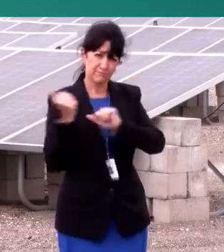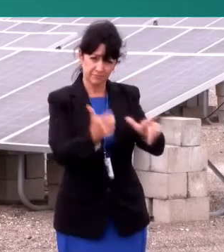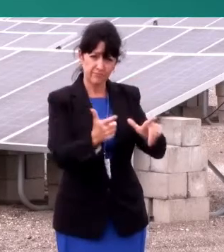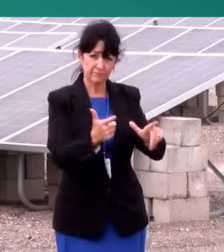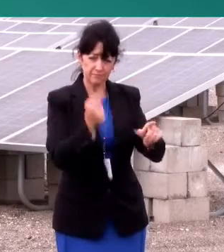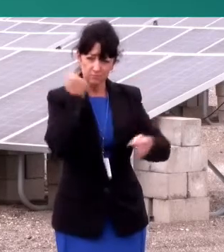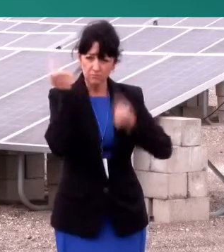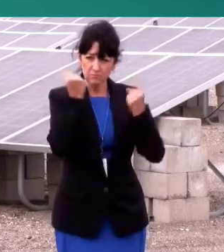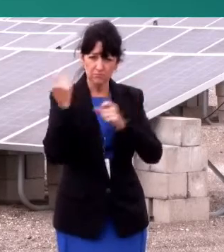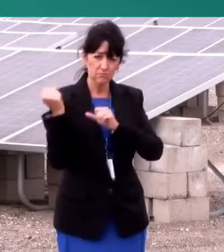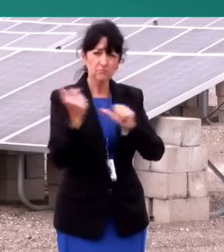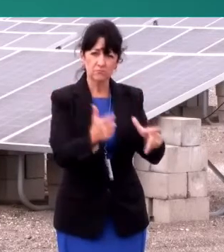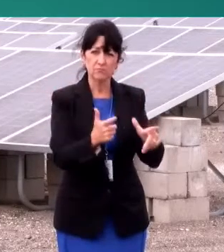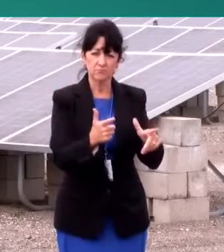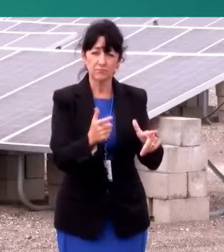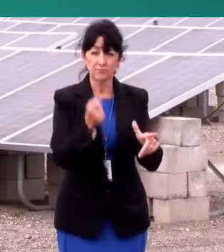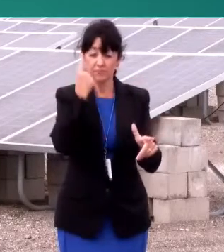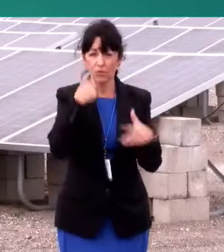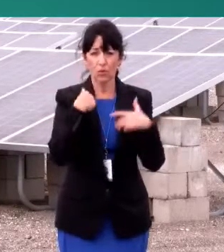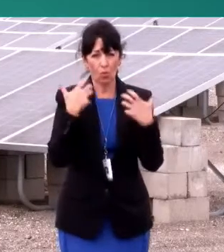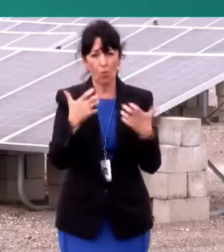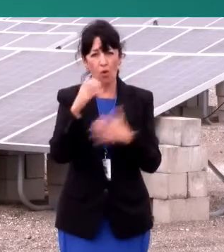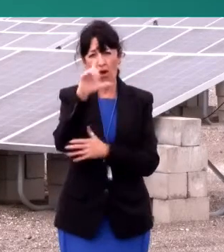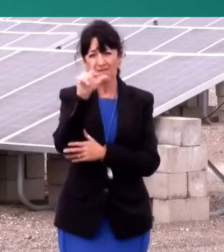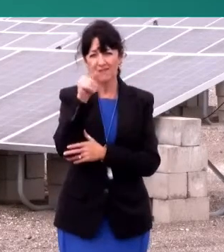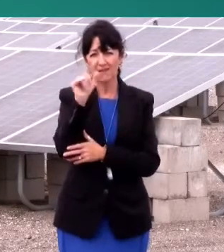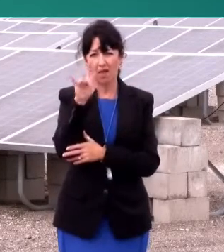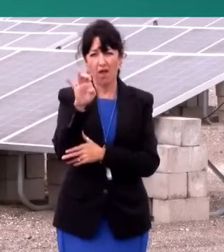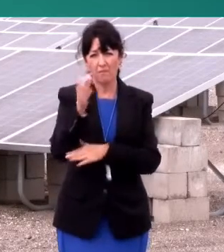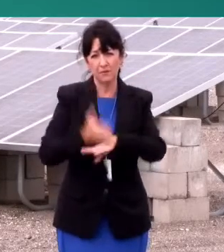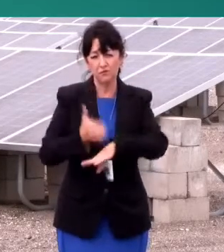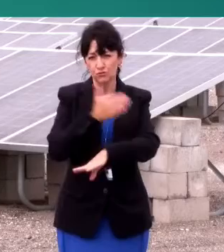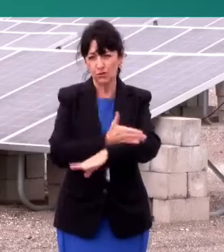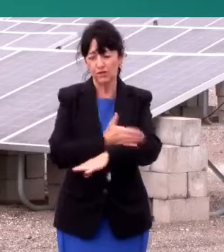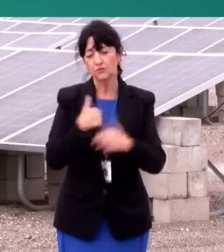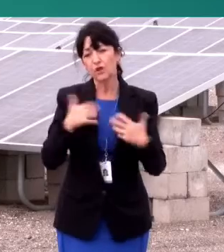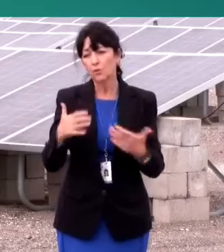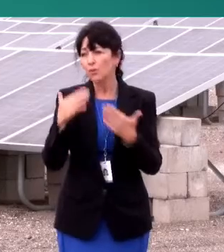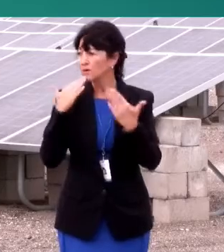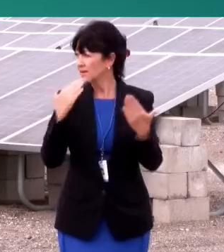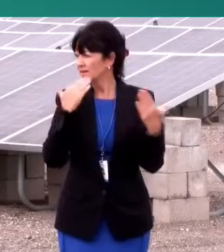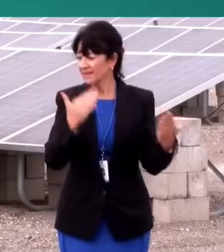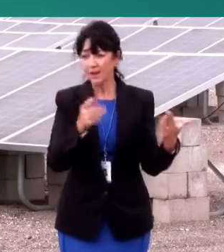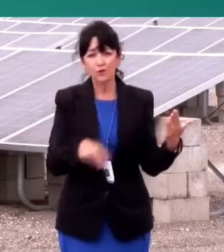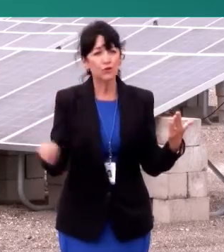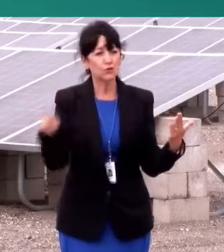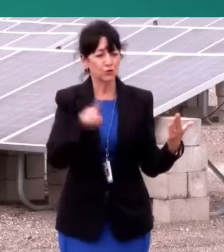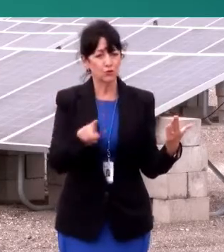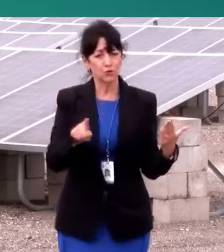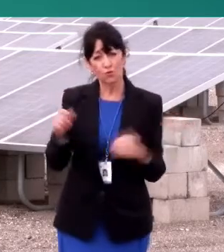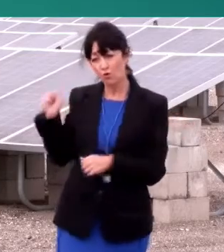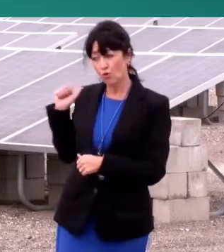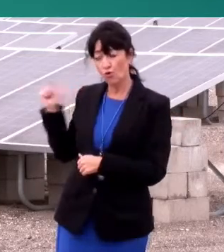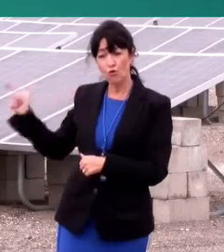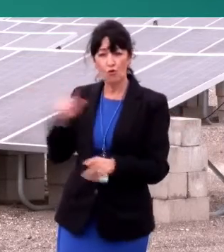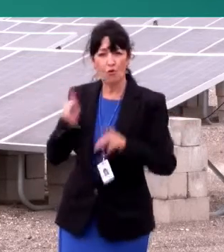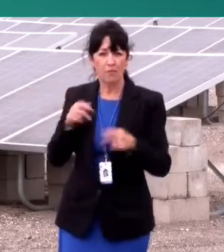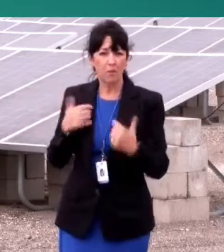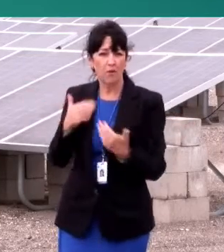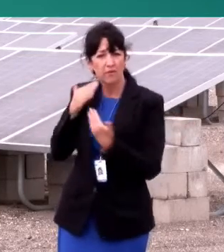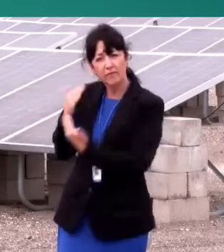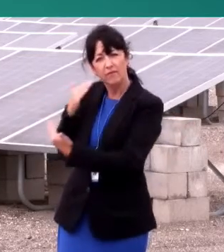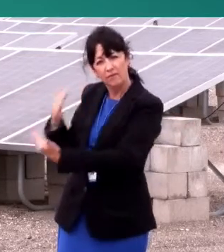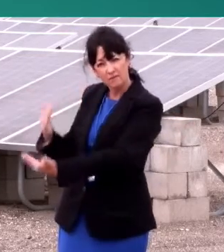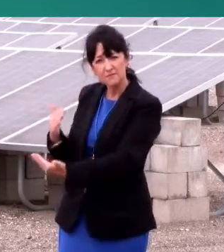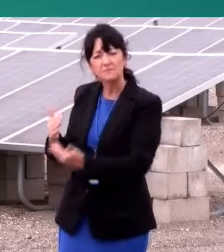the heart of our issue, which is climate change. And so I just want to thank everyone up here for all of their help. And